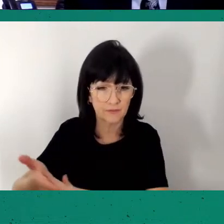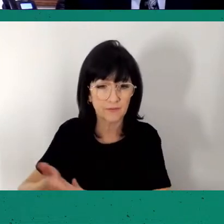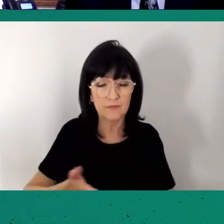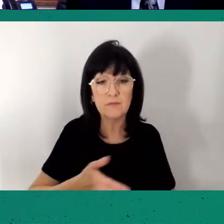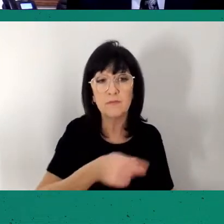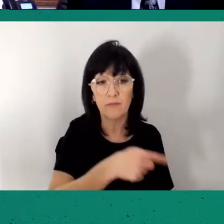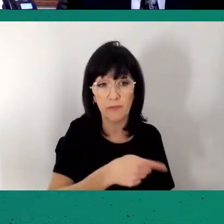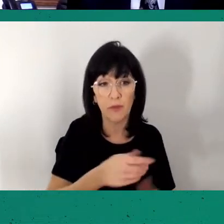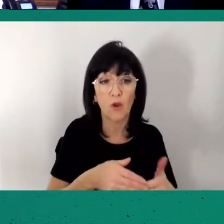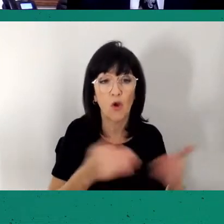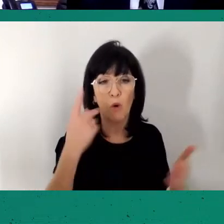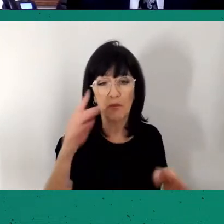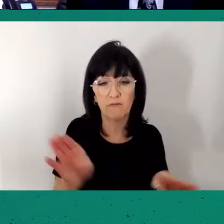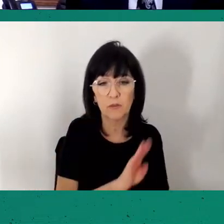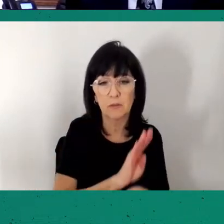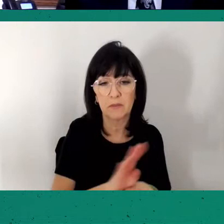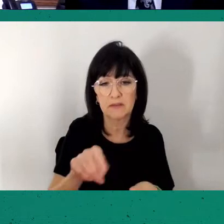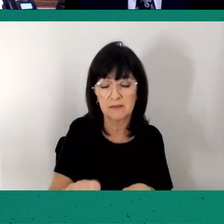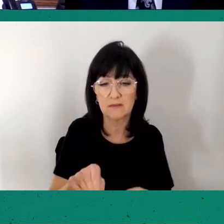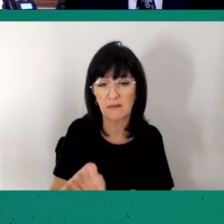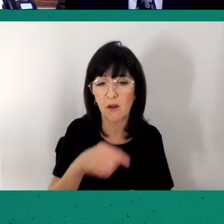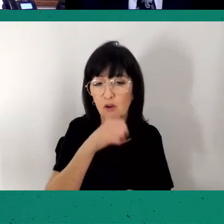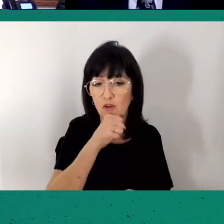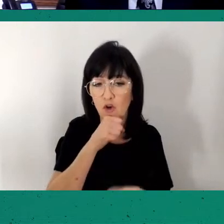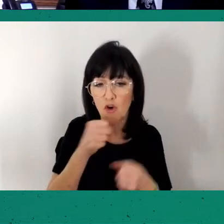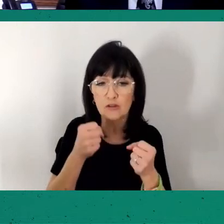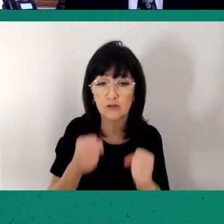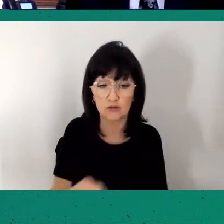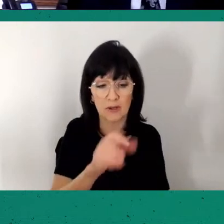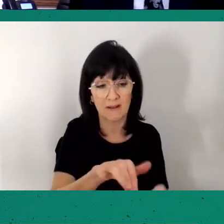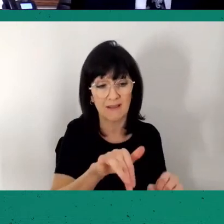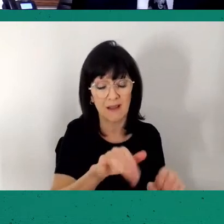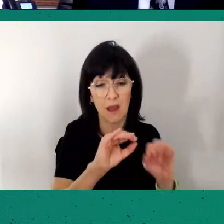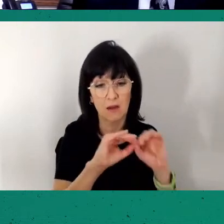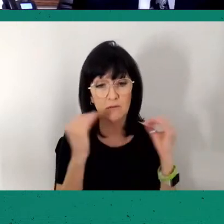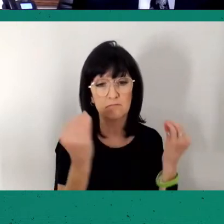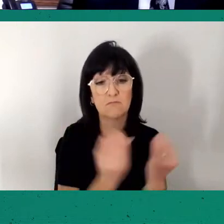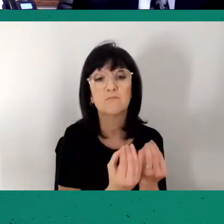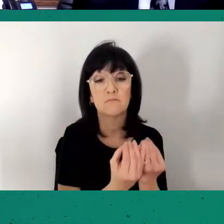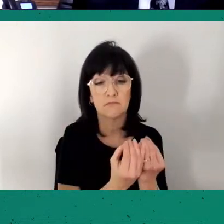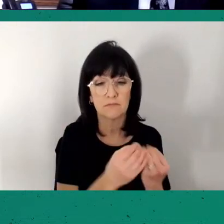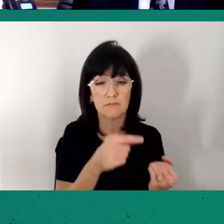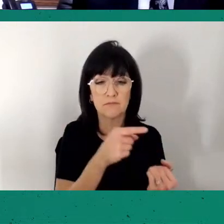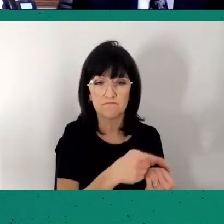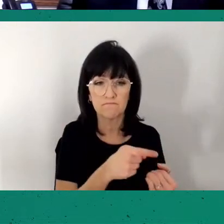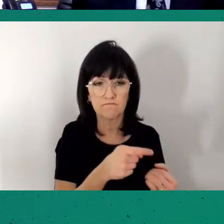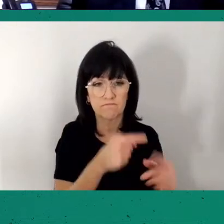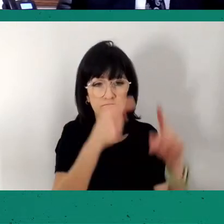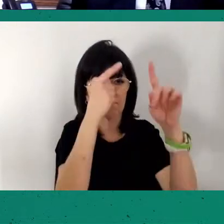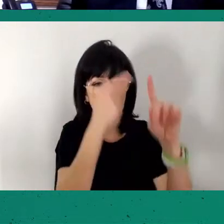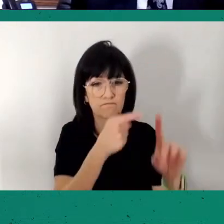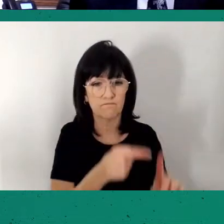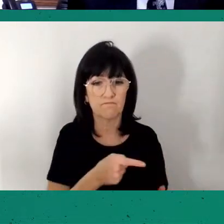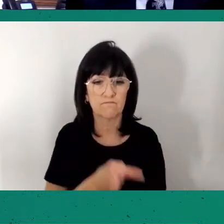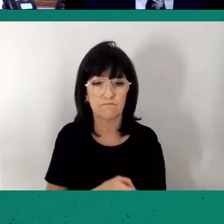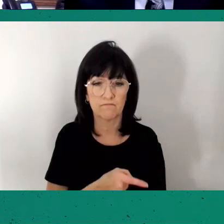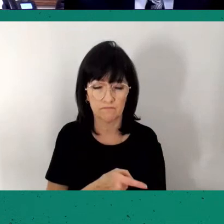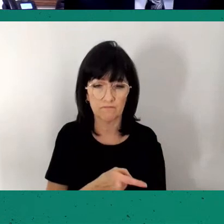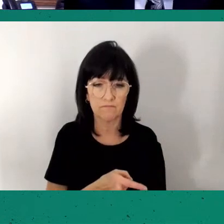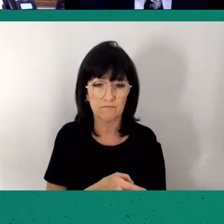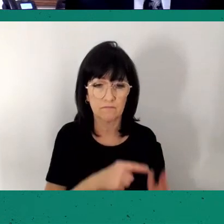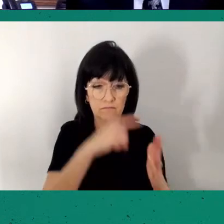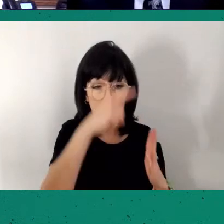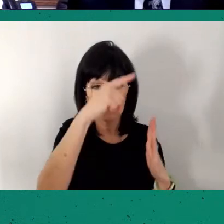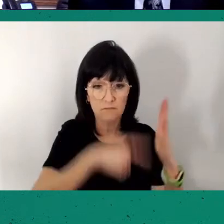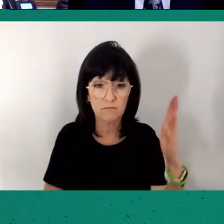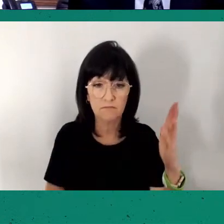in Wilmington. The association stated, quote, "These objectives are not, as so many seem to